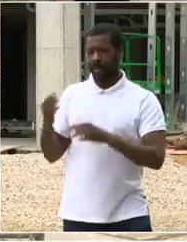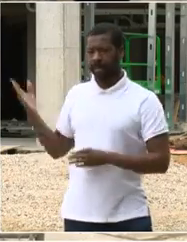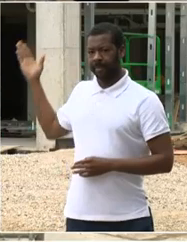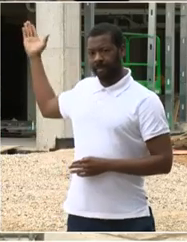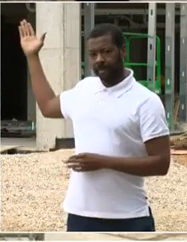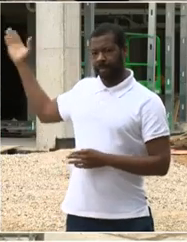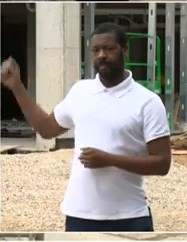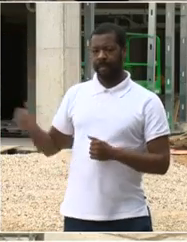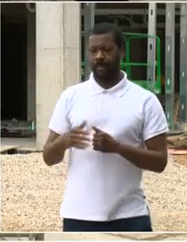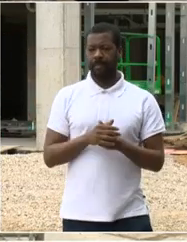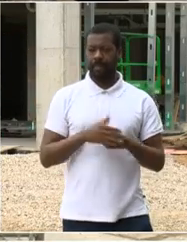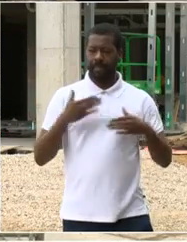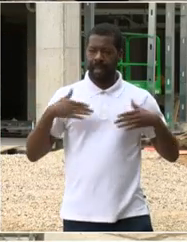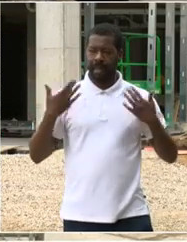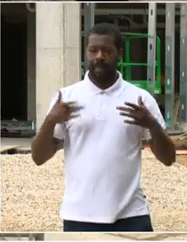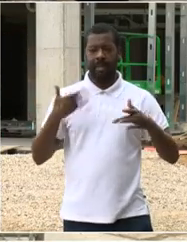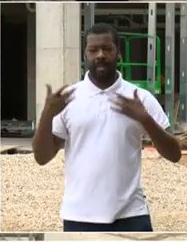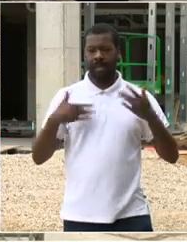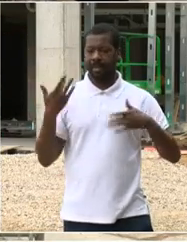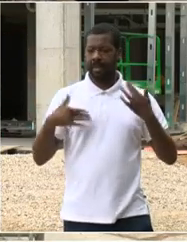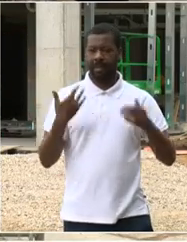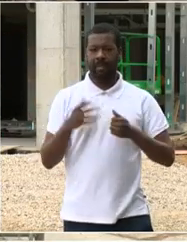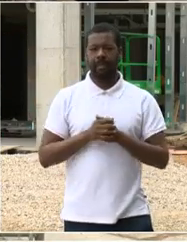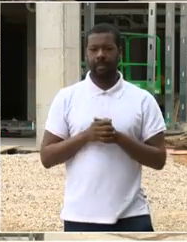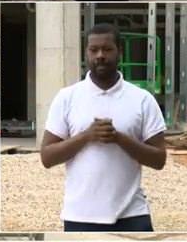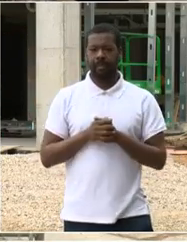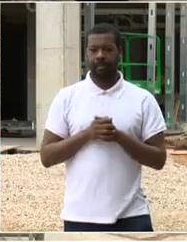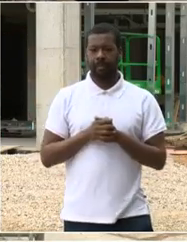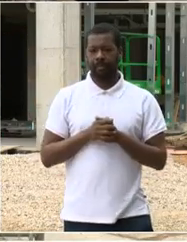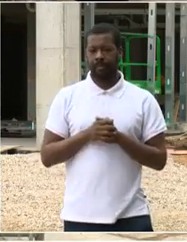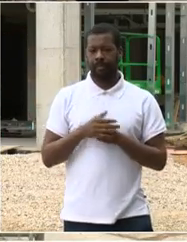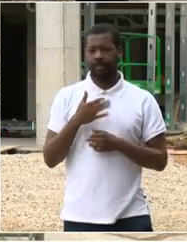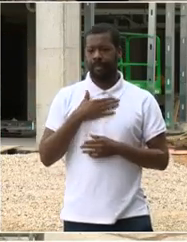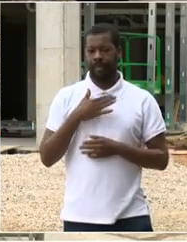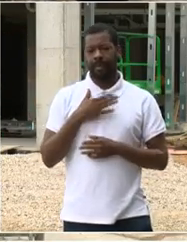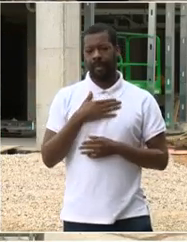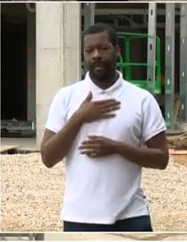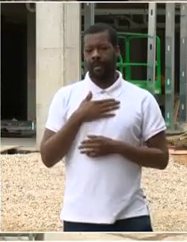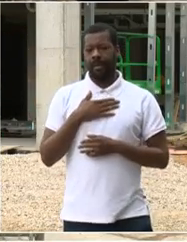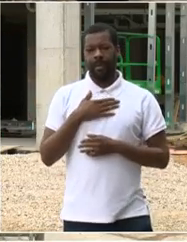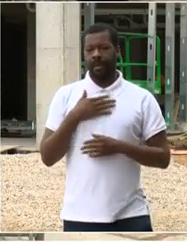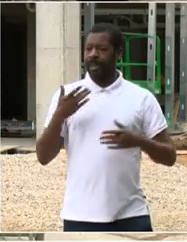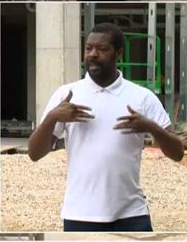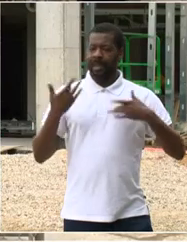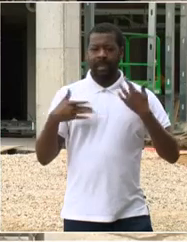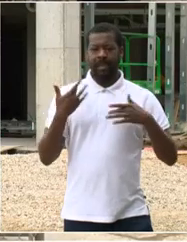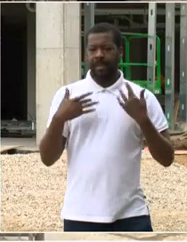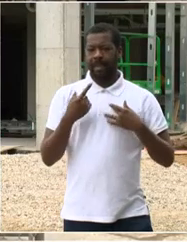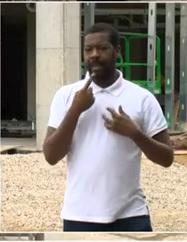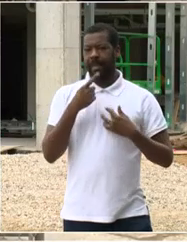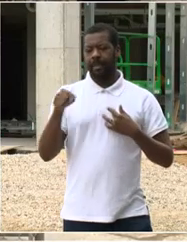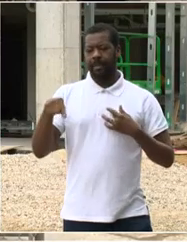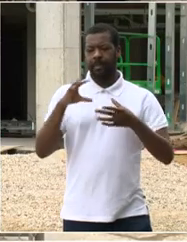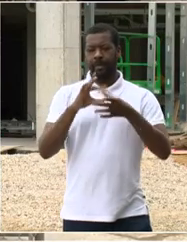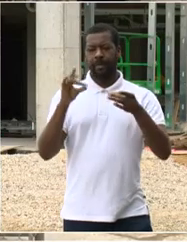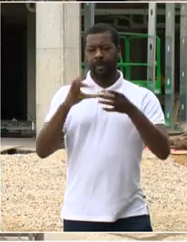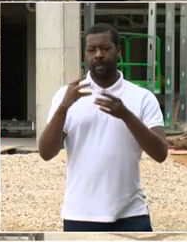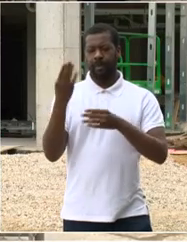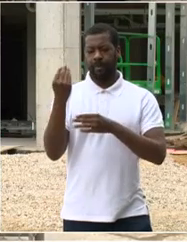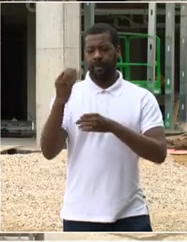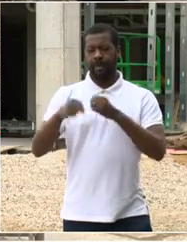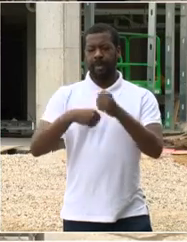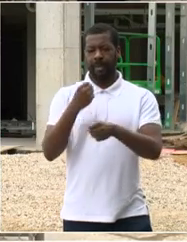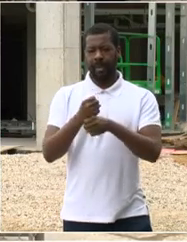relived in a development. I've had the great opportunity over the last 14 years to tell the story of